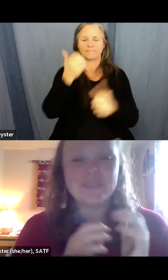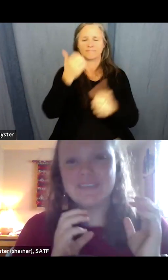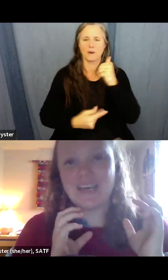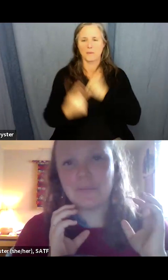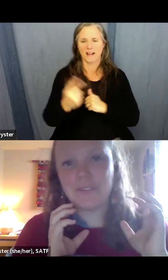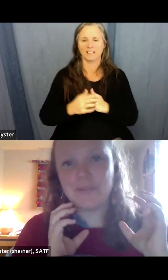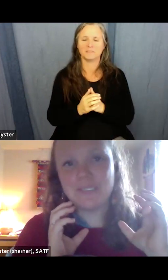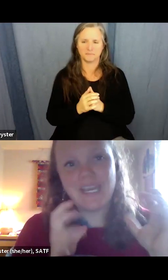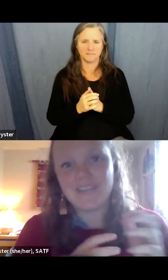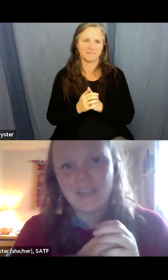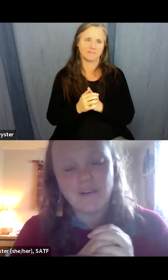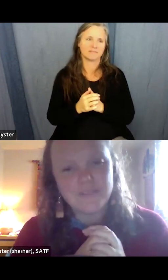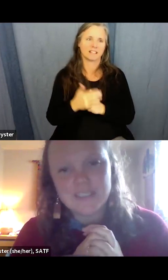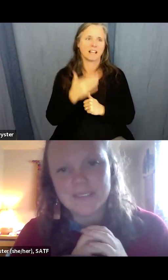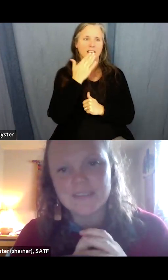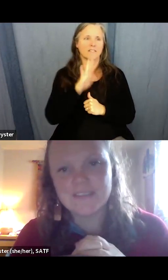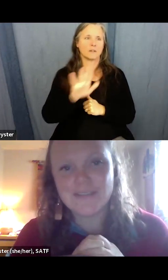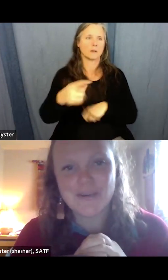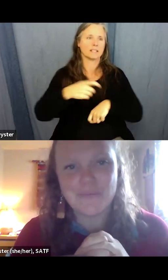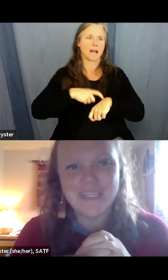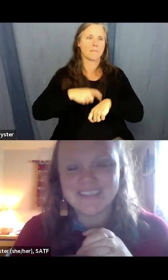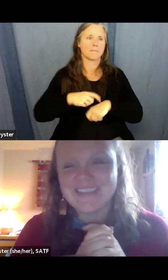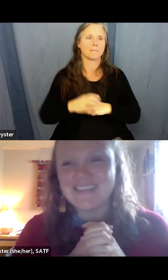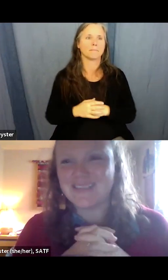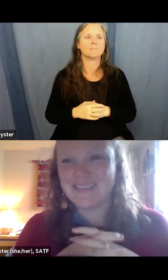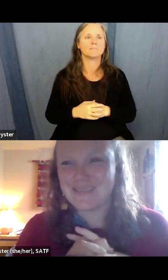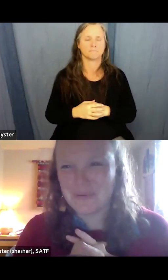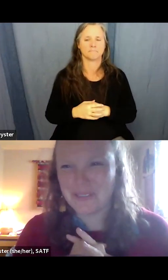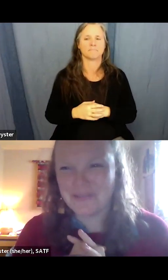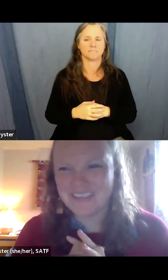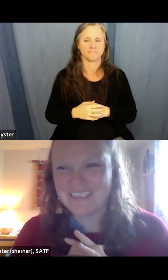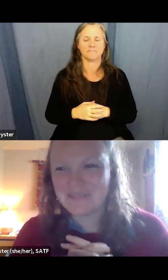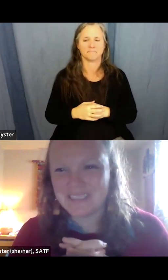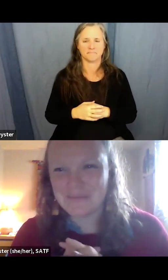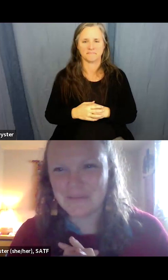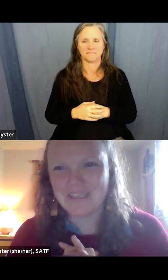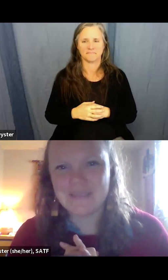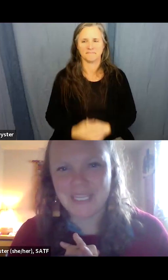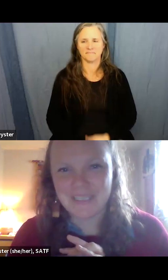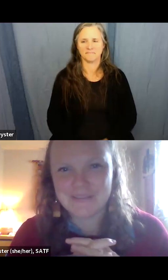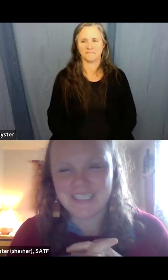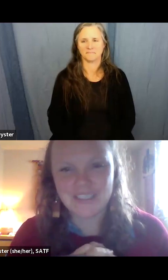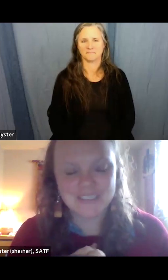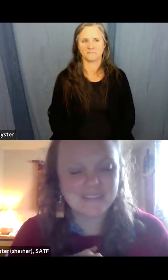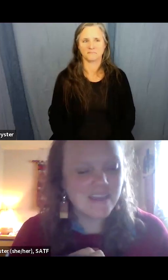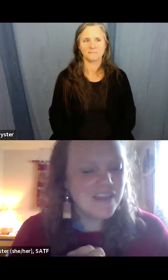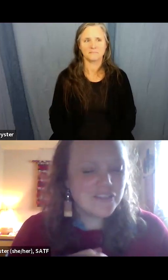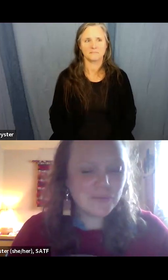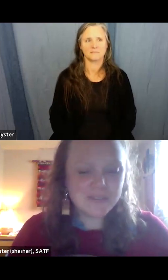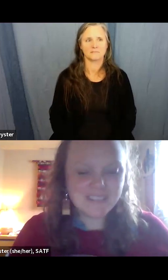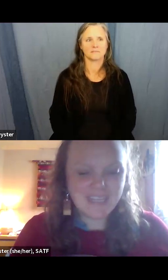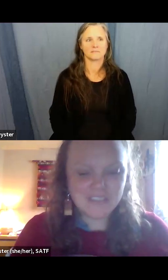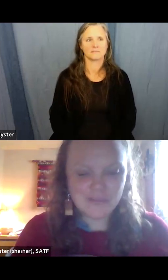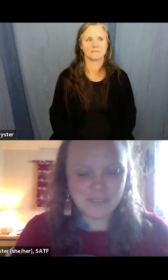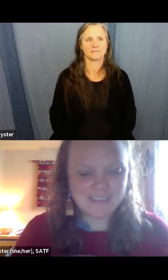you to resources, help you navigate all of these pieces. So we exist to support you all in doing this work well and making those connections.